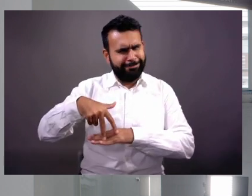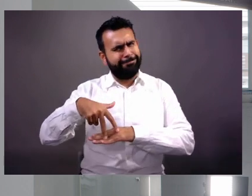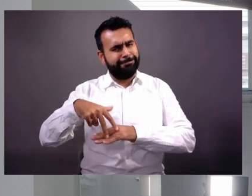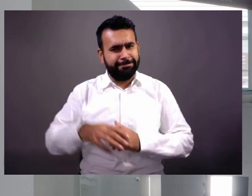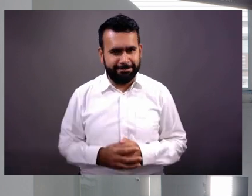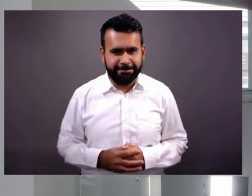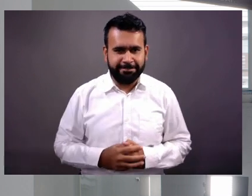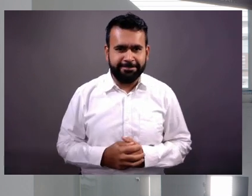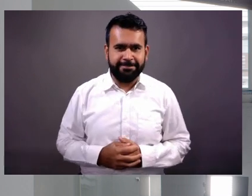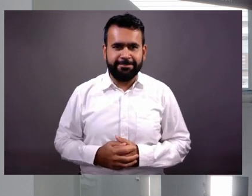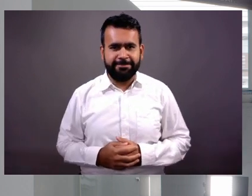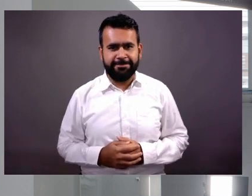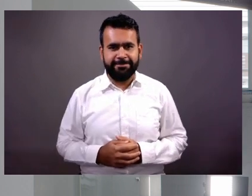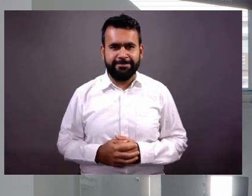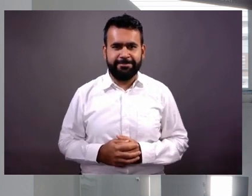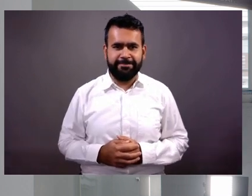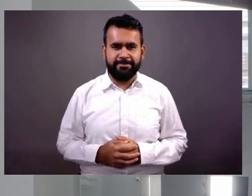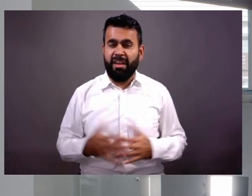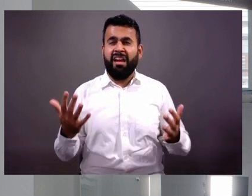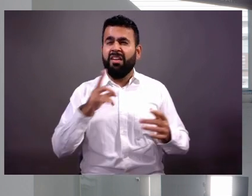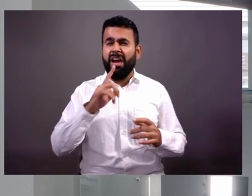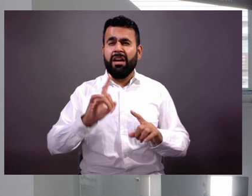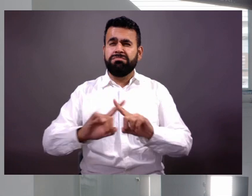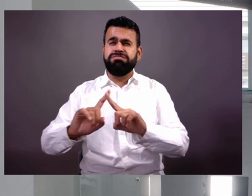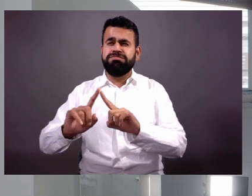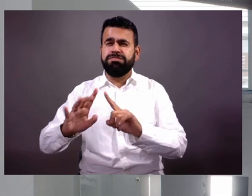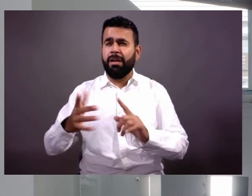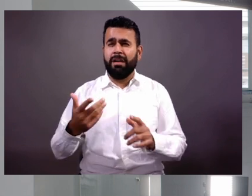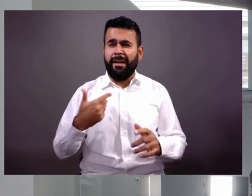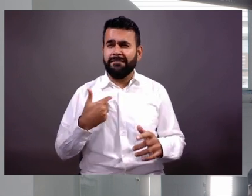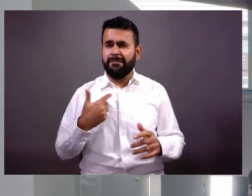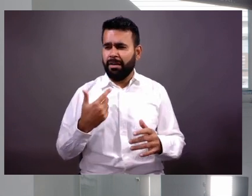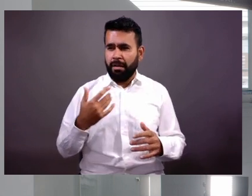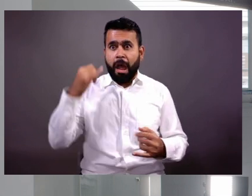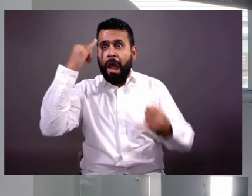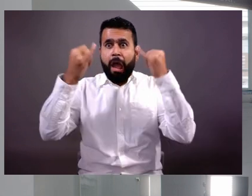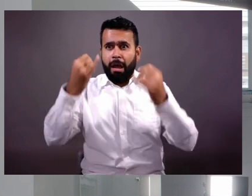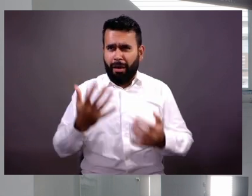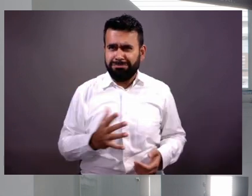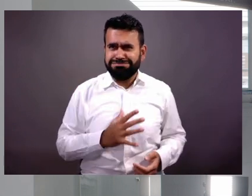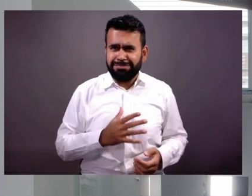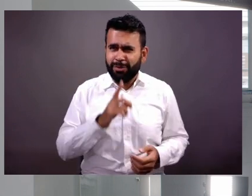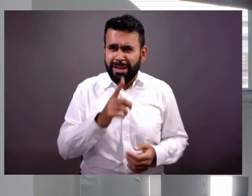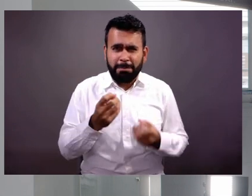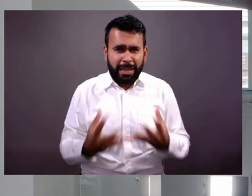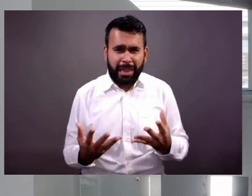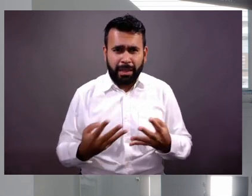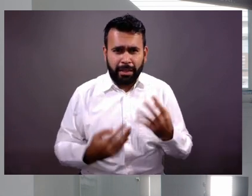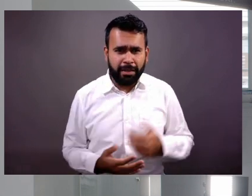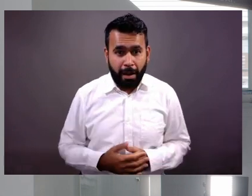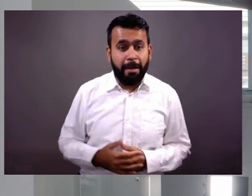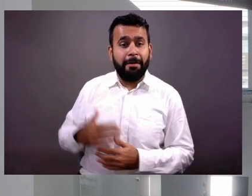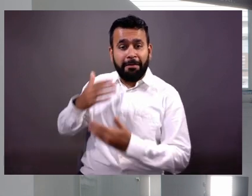hop and my jump. So, and that can also be in your head, finding different places that where is a hop, where can a hop be